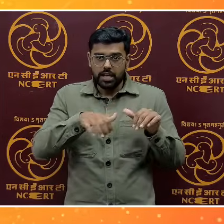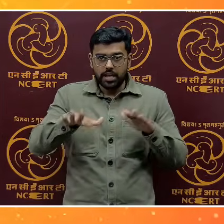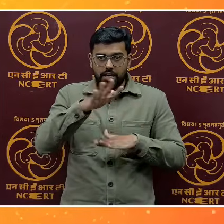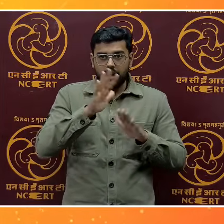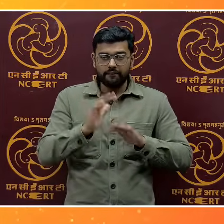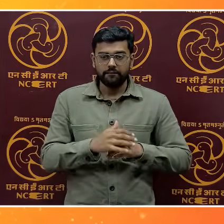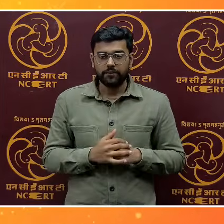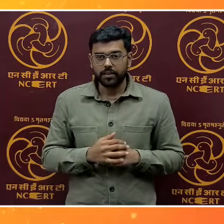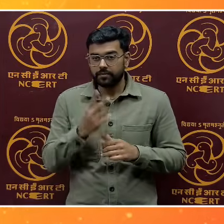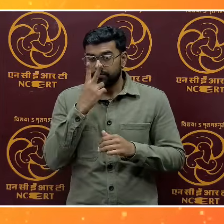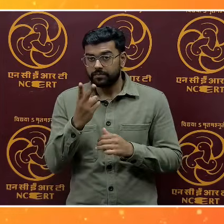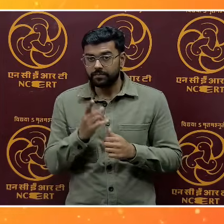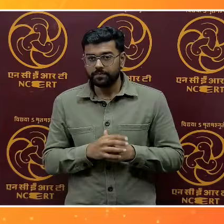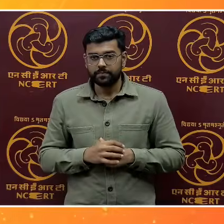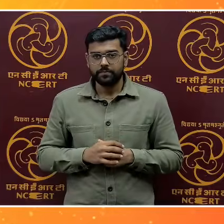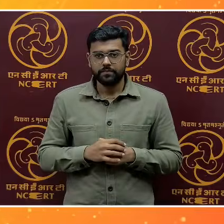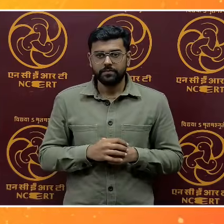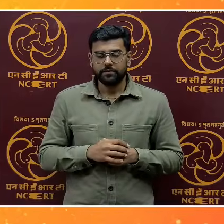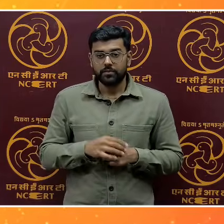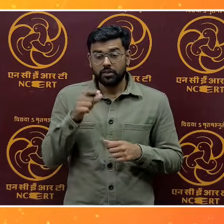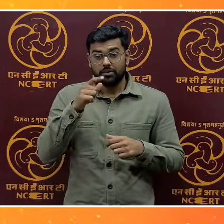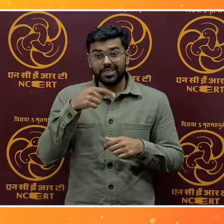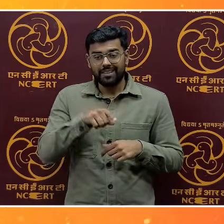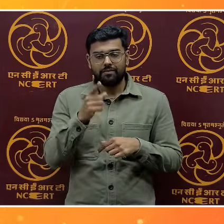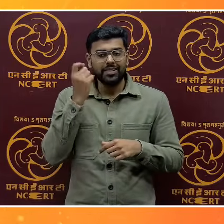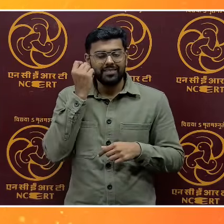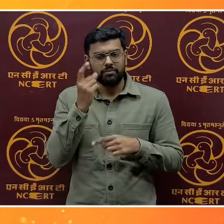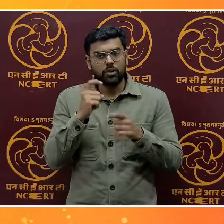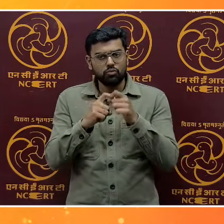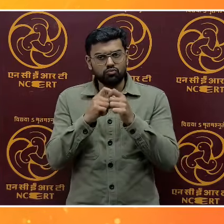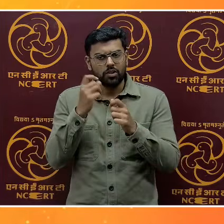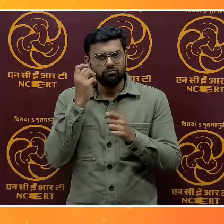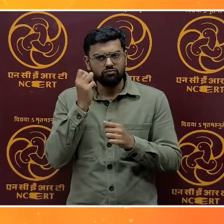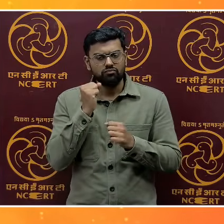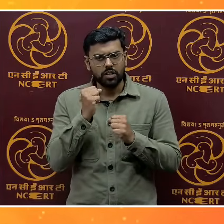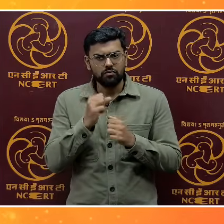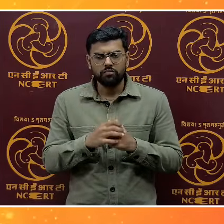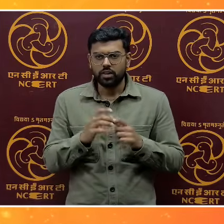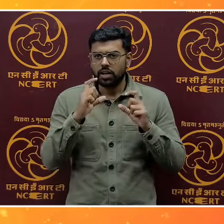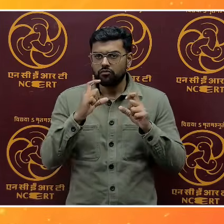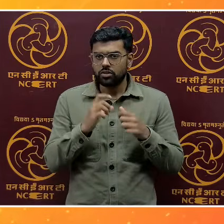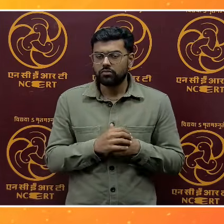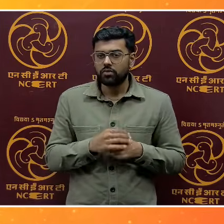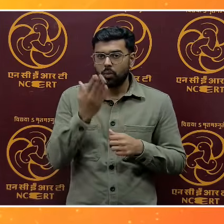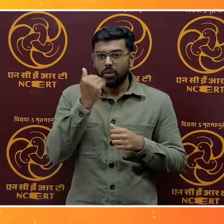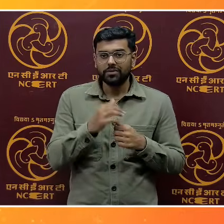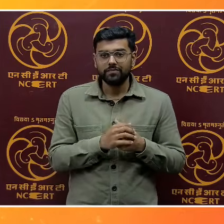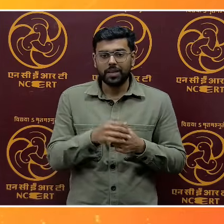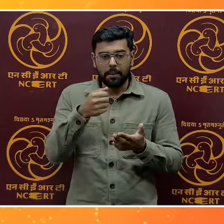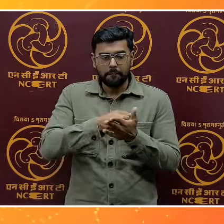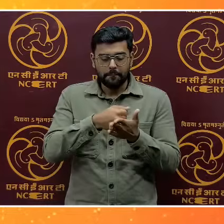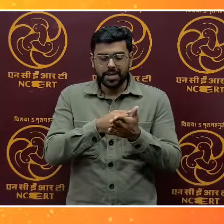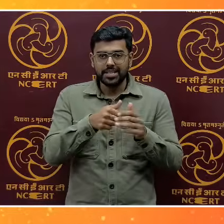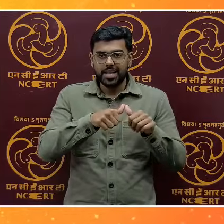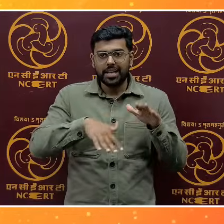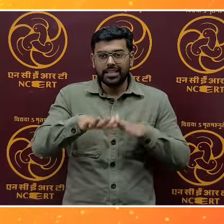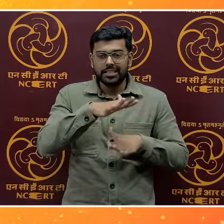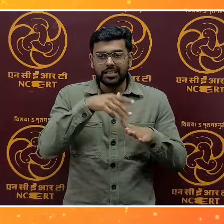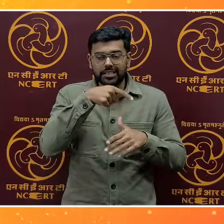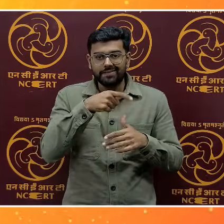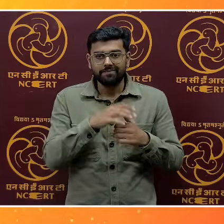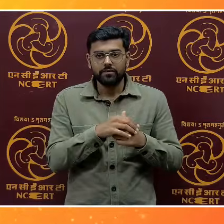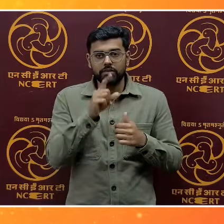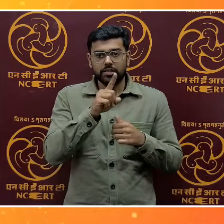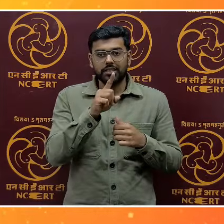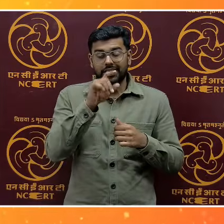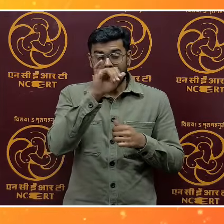see this? This area. You have to understand the question very carefully, children. He says the base area is 616